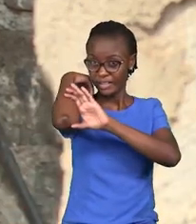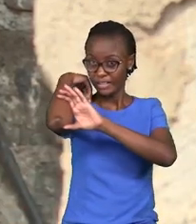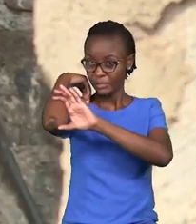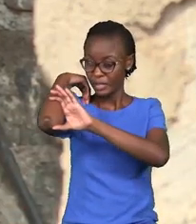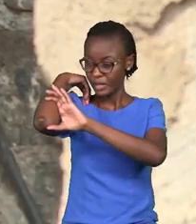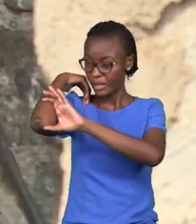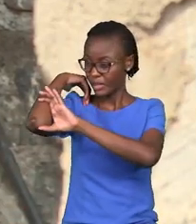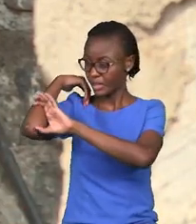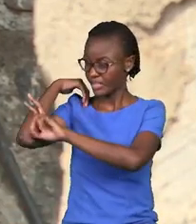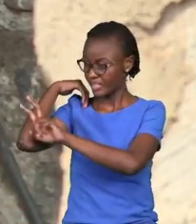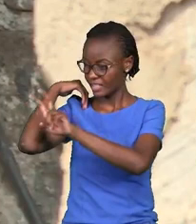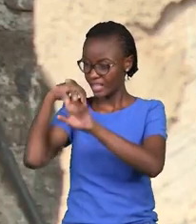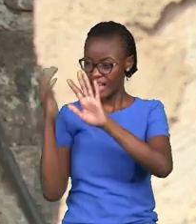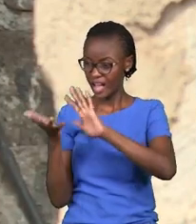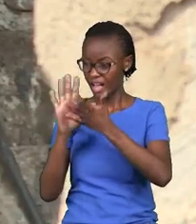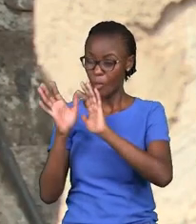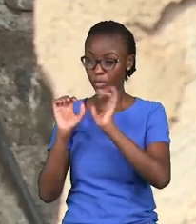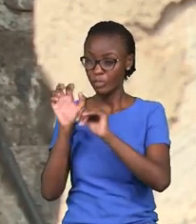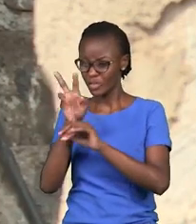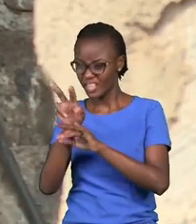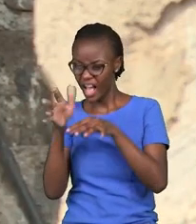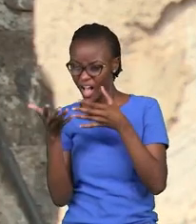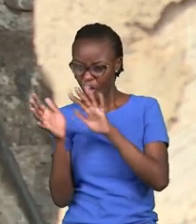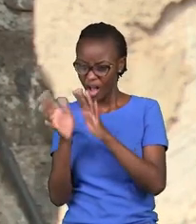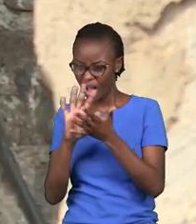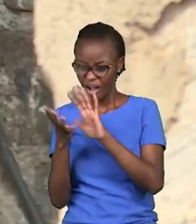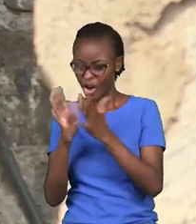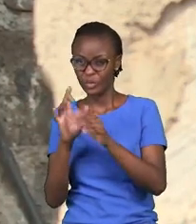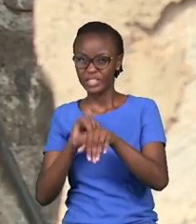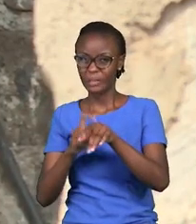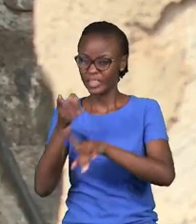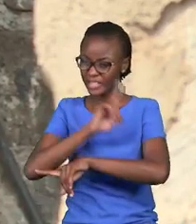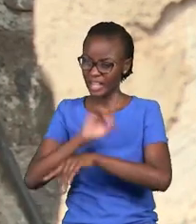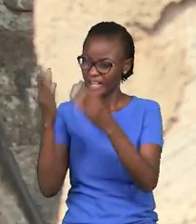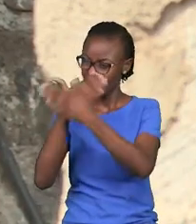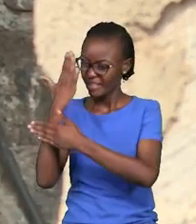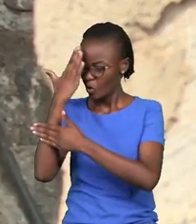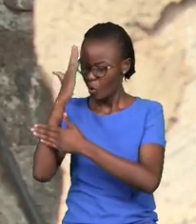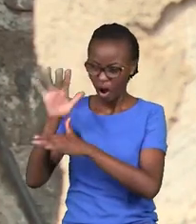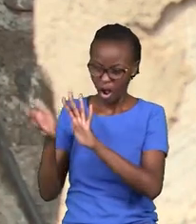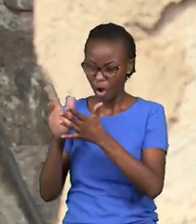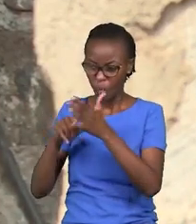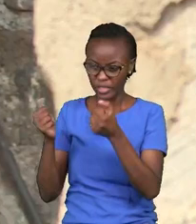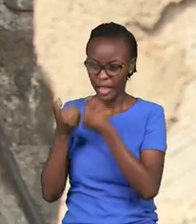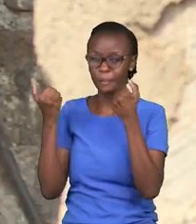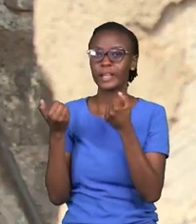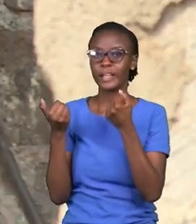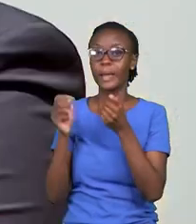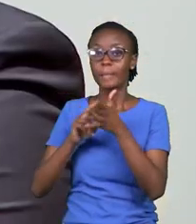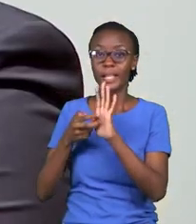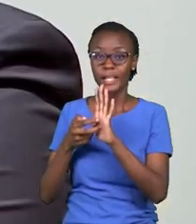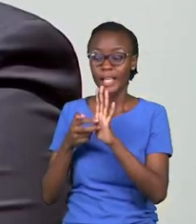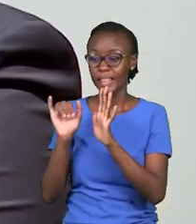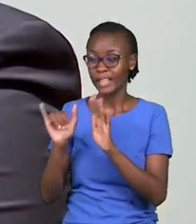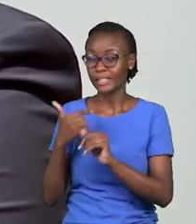site, mm-hmm. and it's real time. He can log in at night, during the day, in the morning, and actually see what is happening and push questions. So you realize that